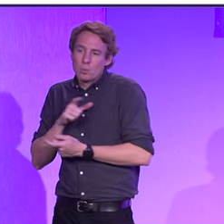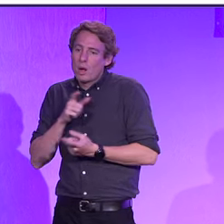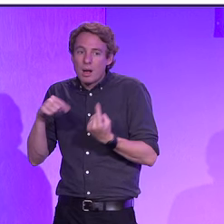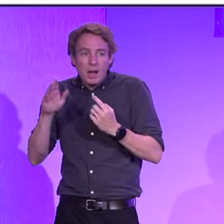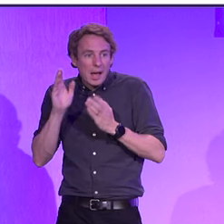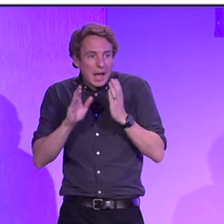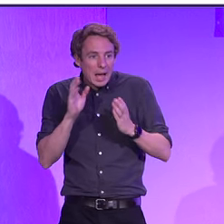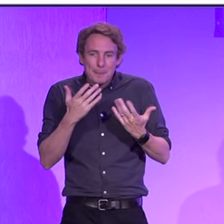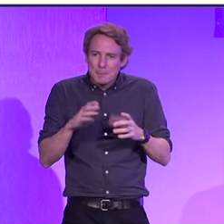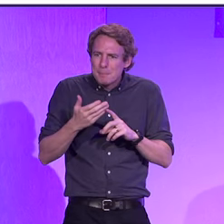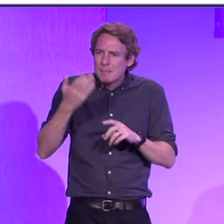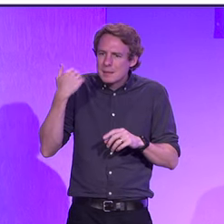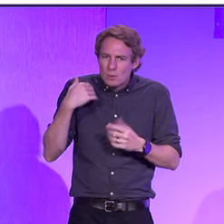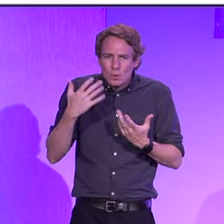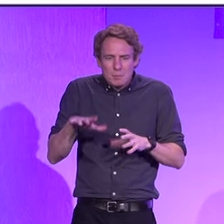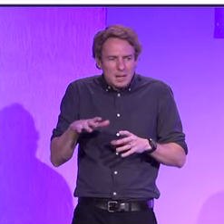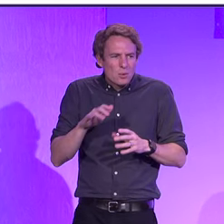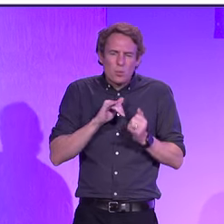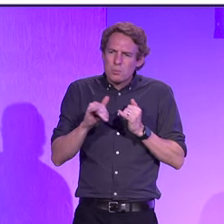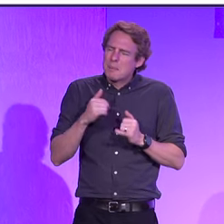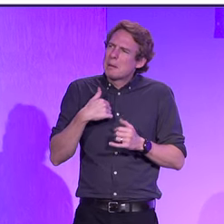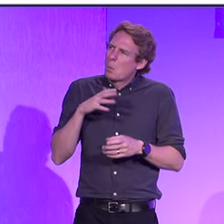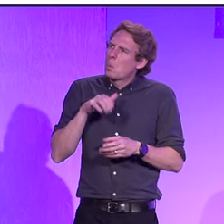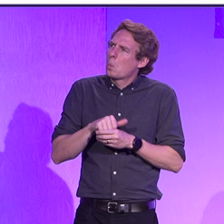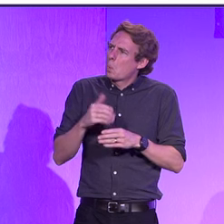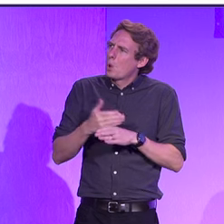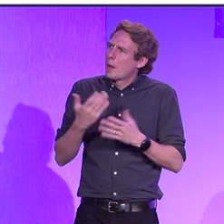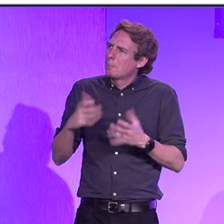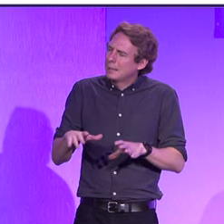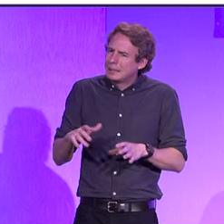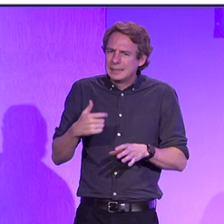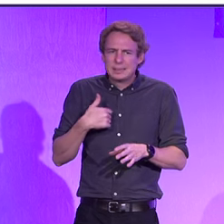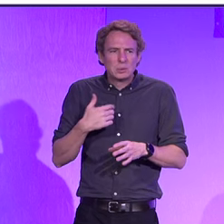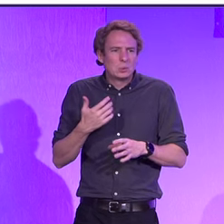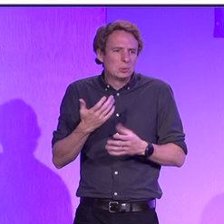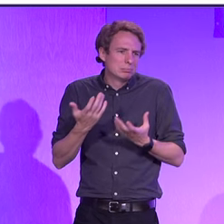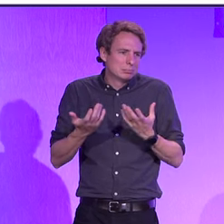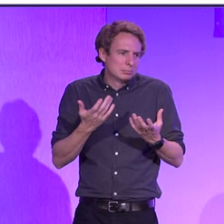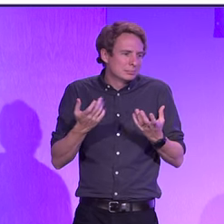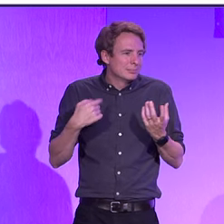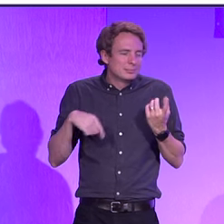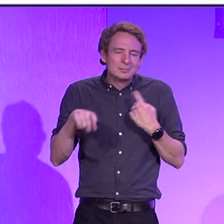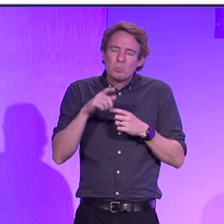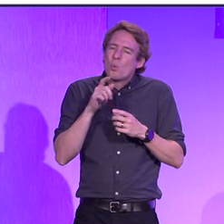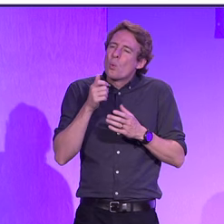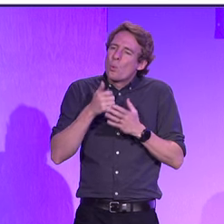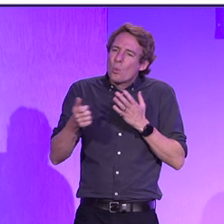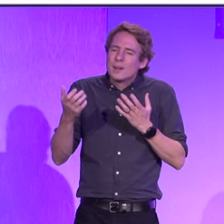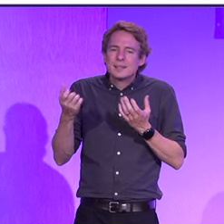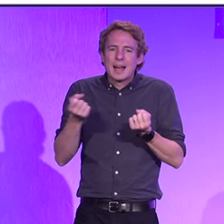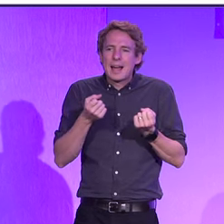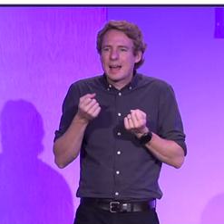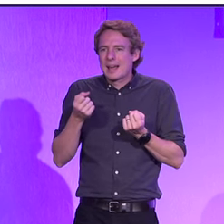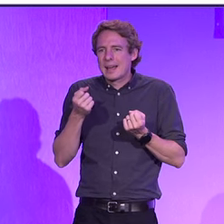the hands, that have used it before, or maybe have worked with Chef before, or worked at Chef before. And everyone always has